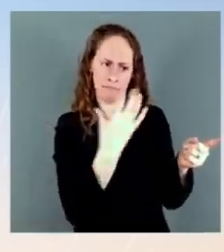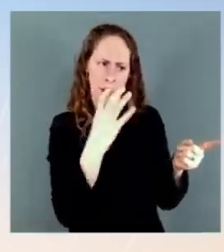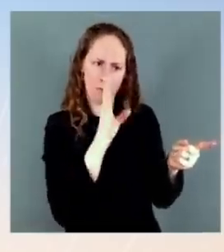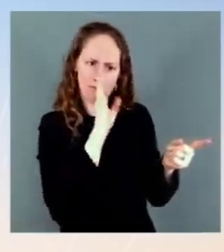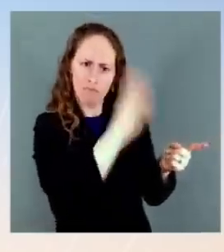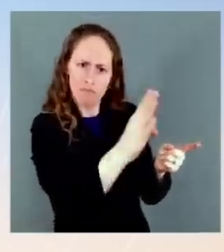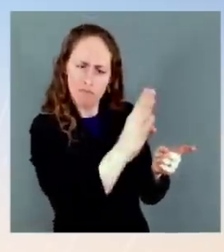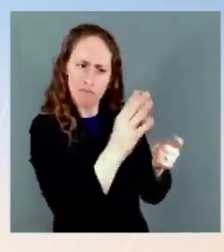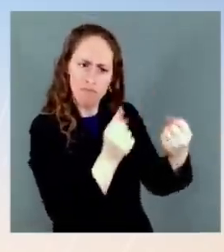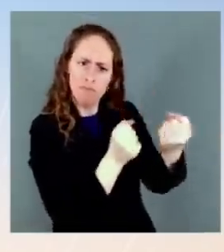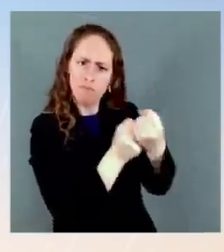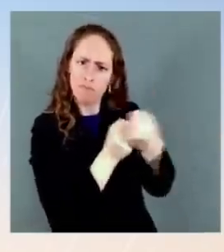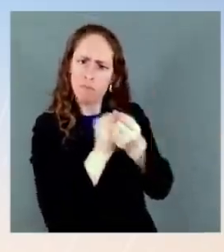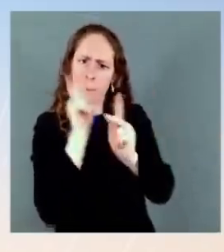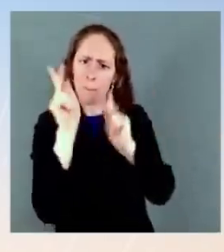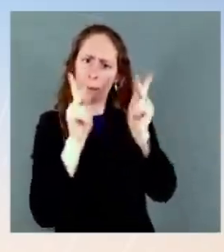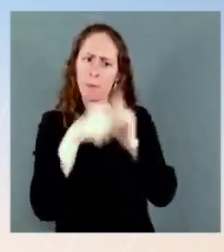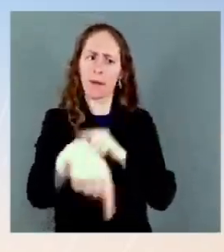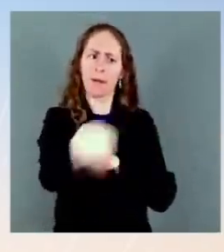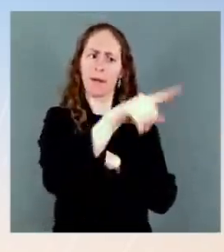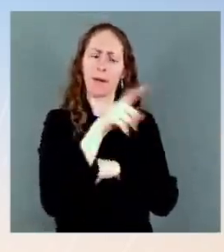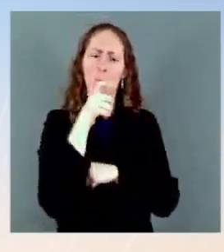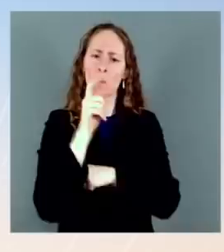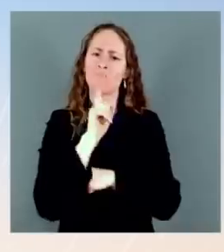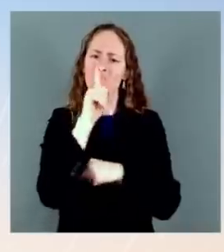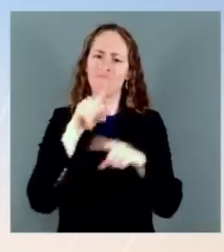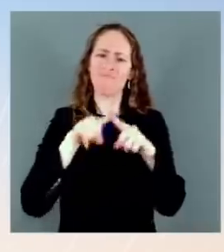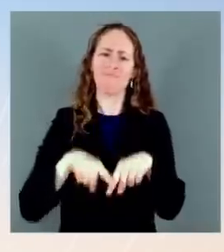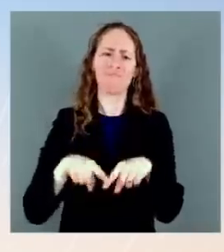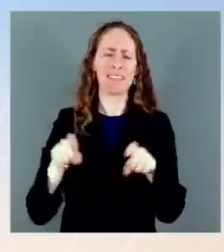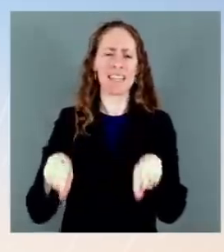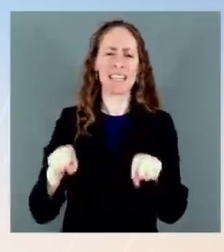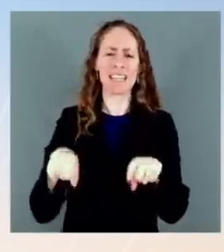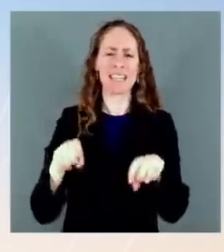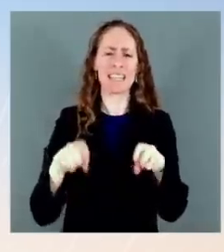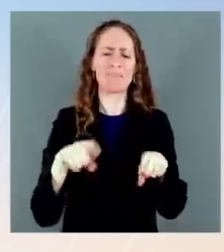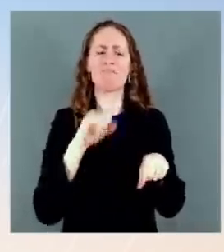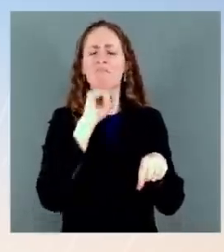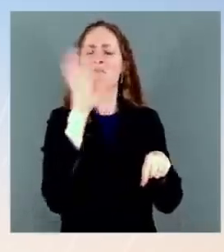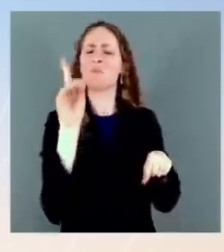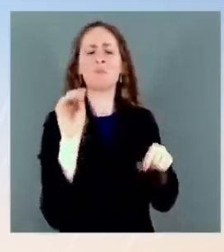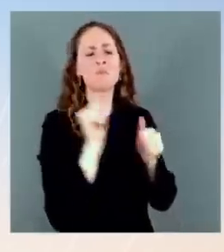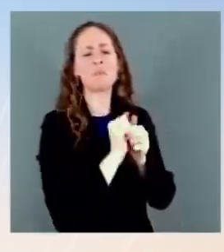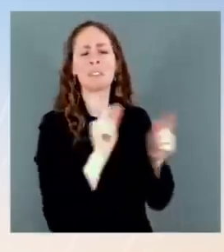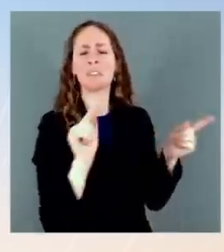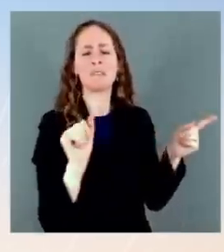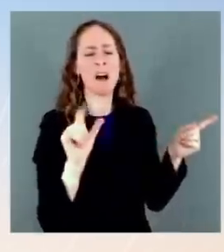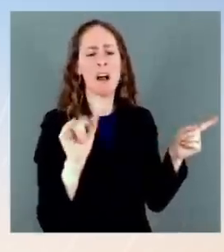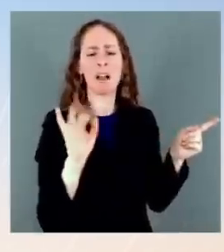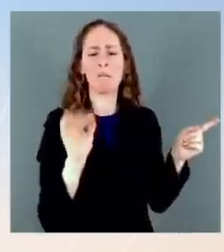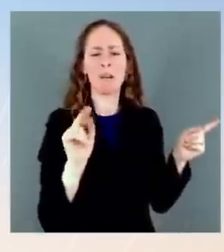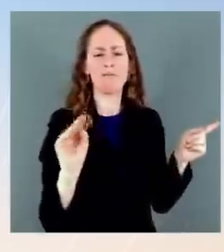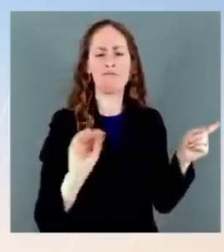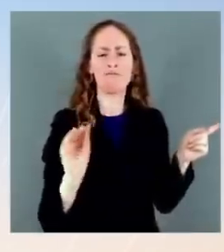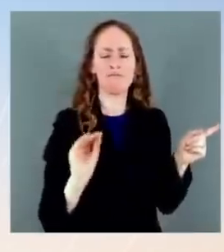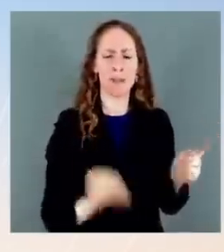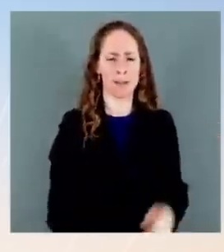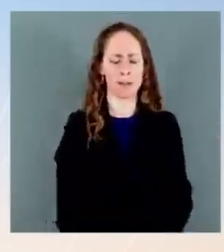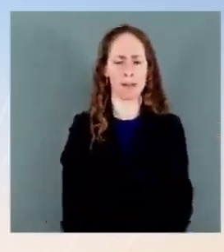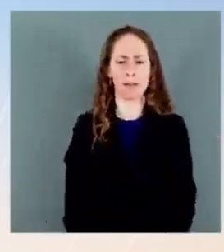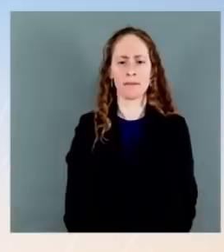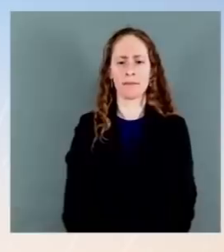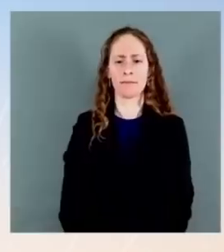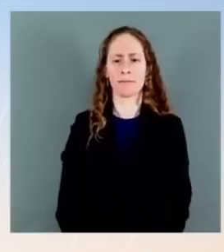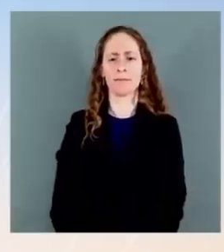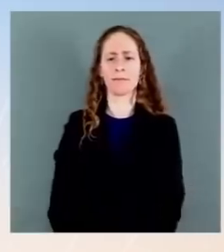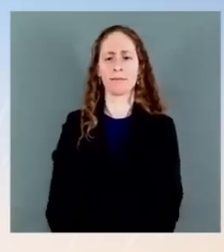through, that would not benefit the Taliban as it relates to these funds. Third, the Taliban remains sanctioned by the United States as a specially designated